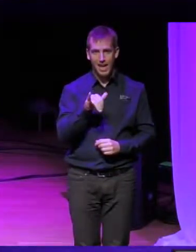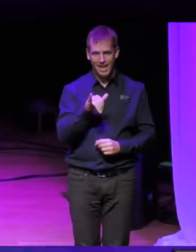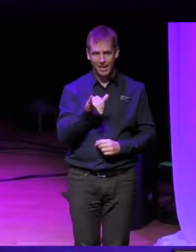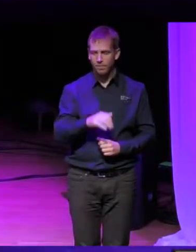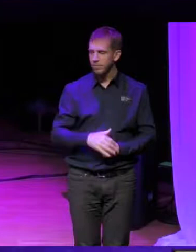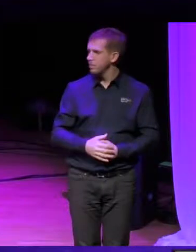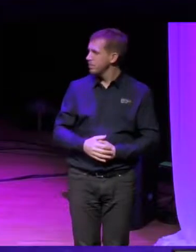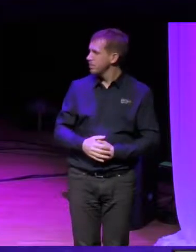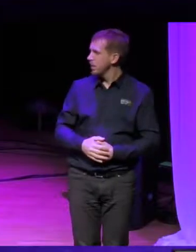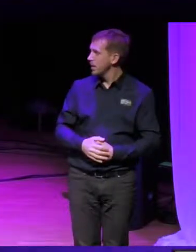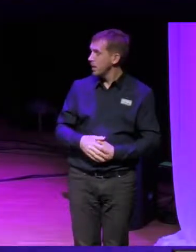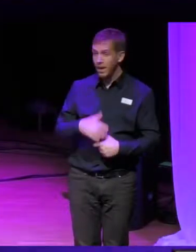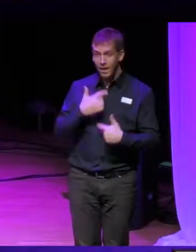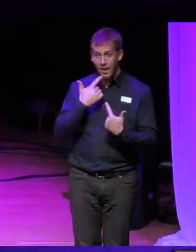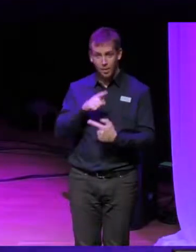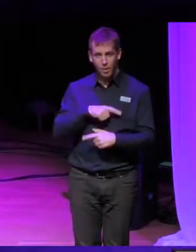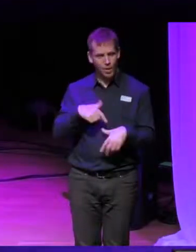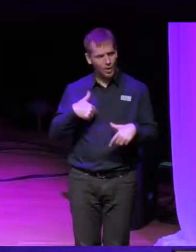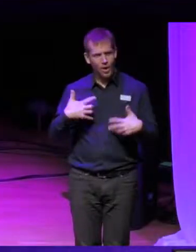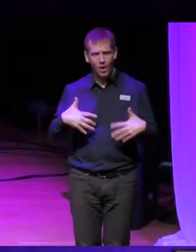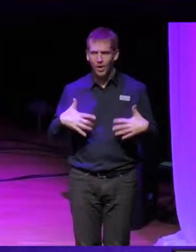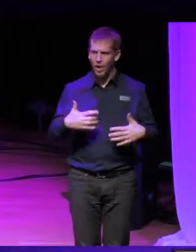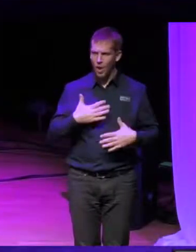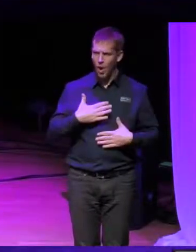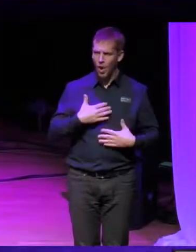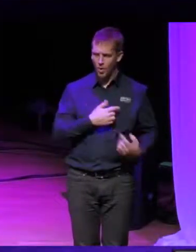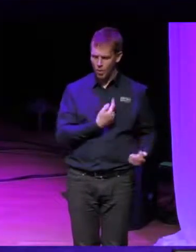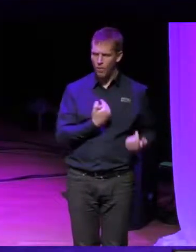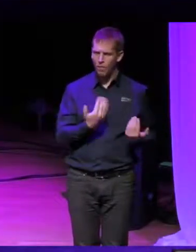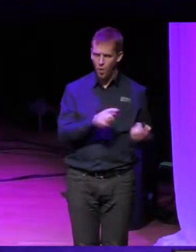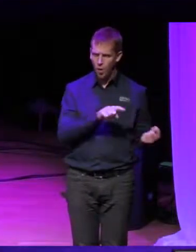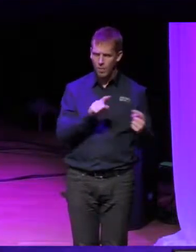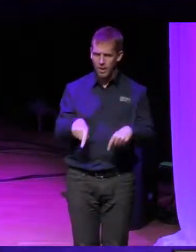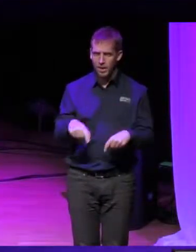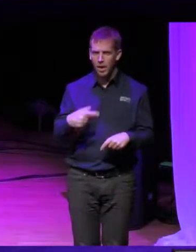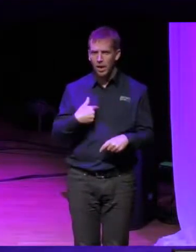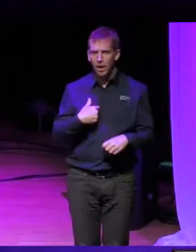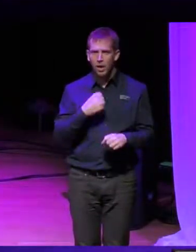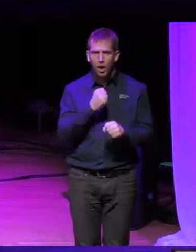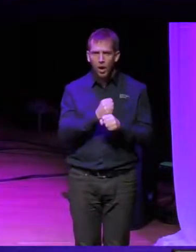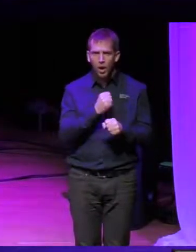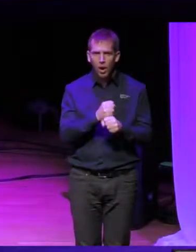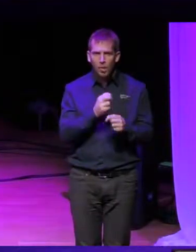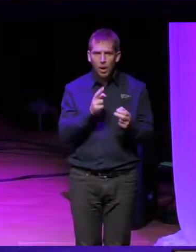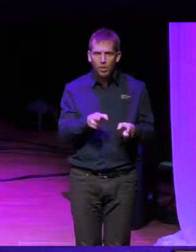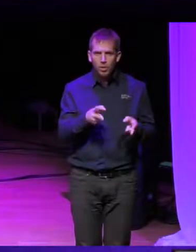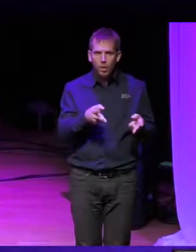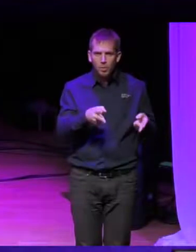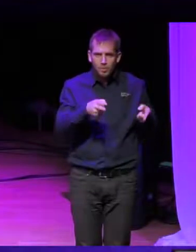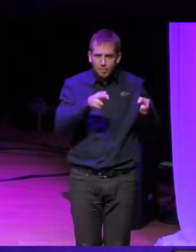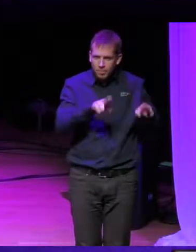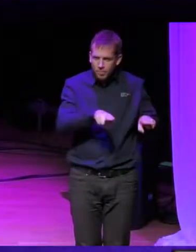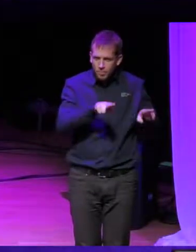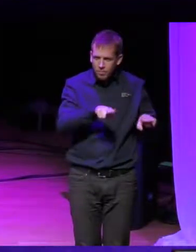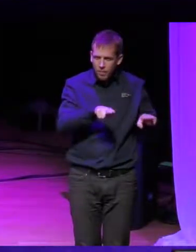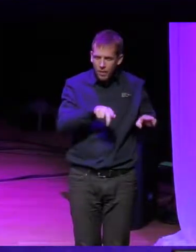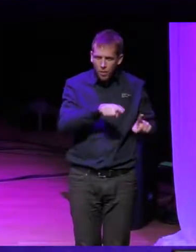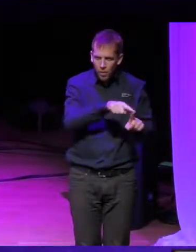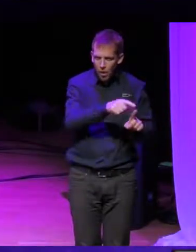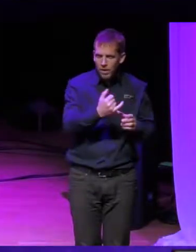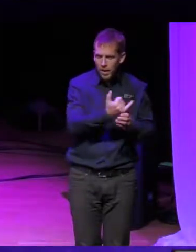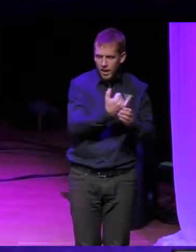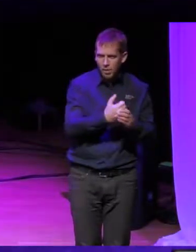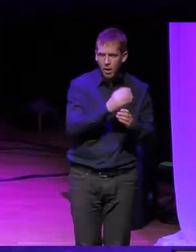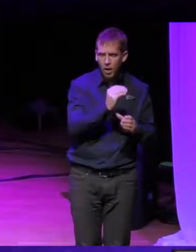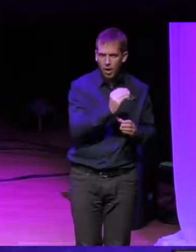Thank you very much. I'm very happy to be here. I'm a staff attorney in the ACLU's Speech, Privacy, and Technology project, where